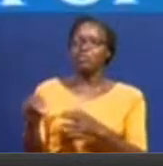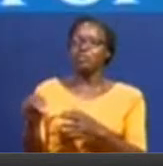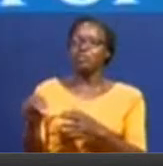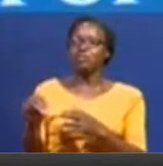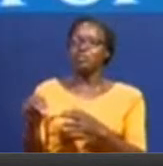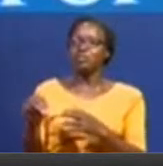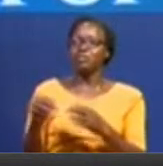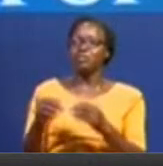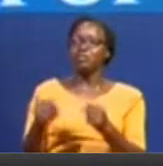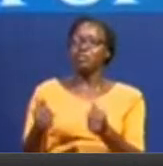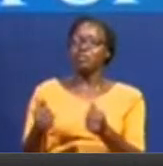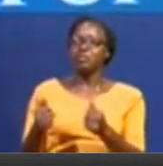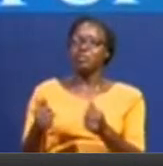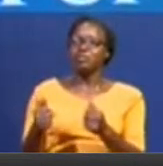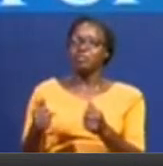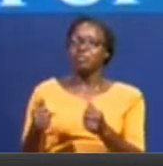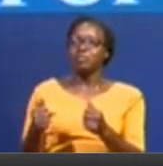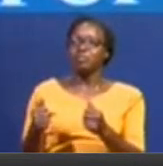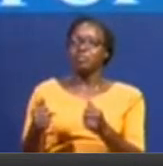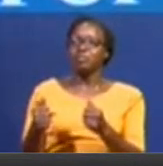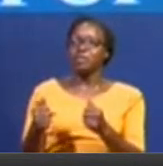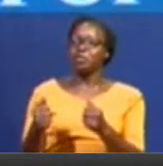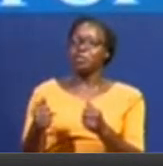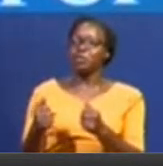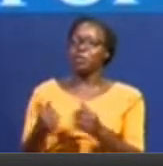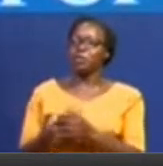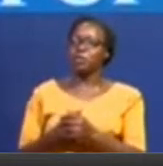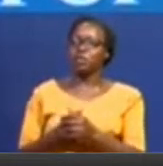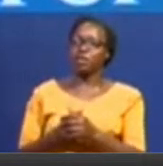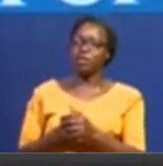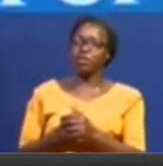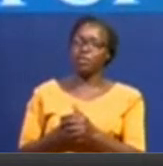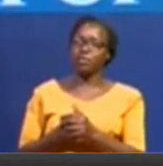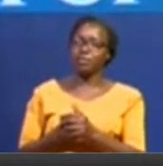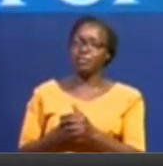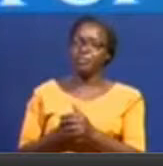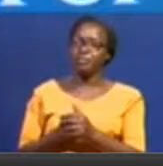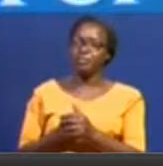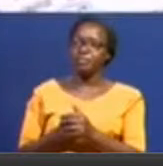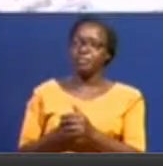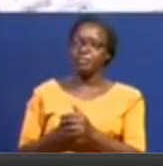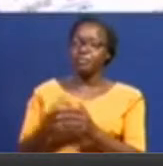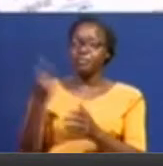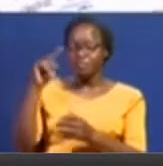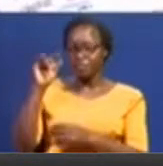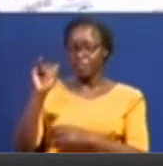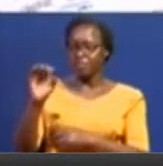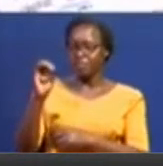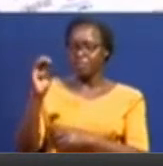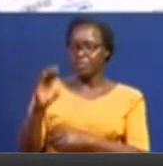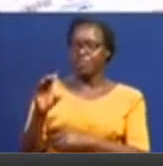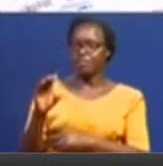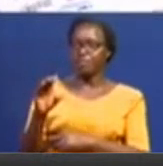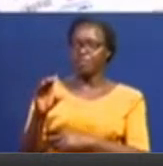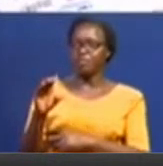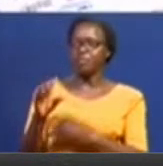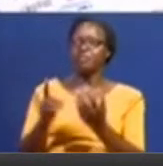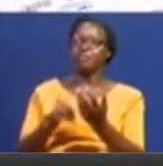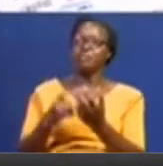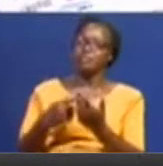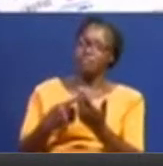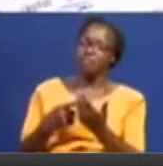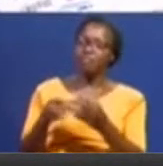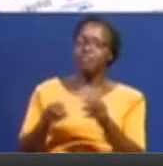a way to be able to collect all that information and be able to report on it. So for IEBC, I think the numbers are